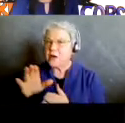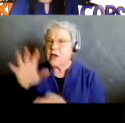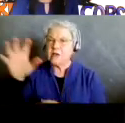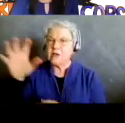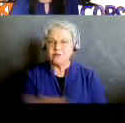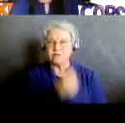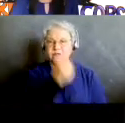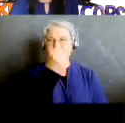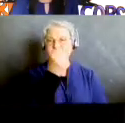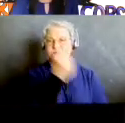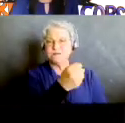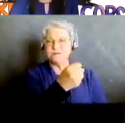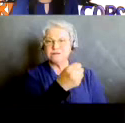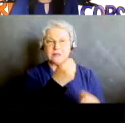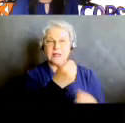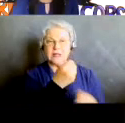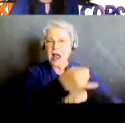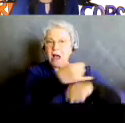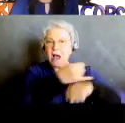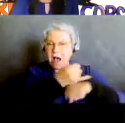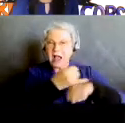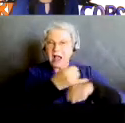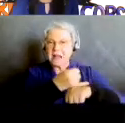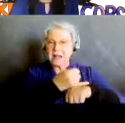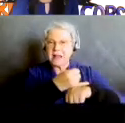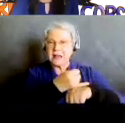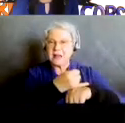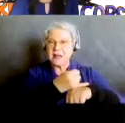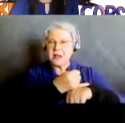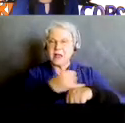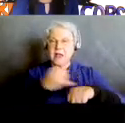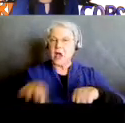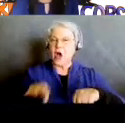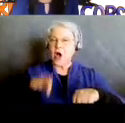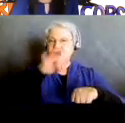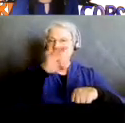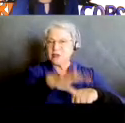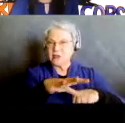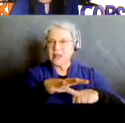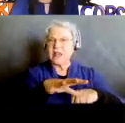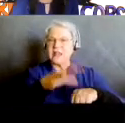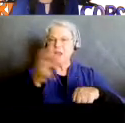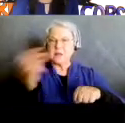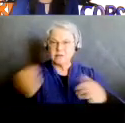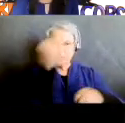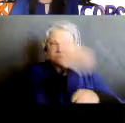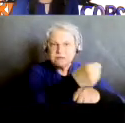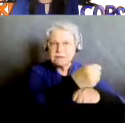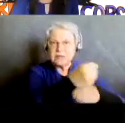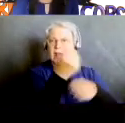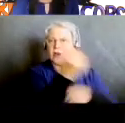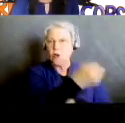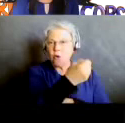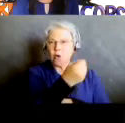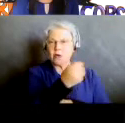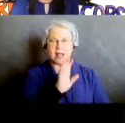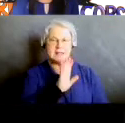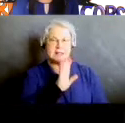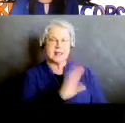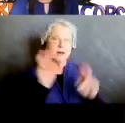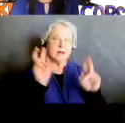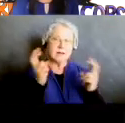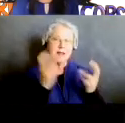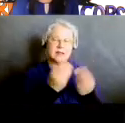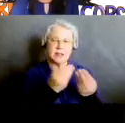nearly 7 years on Manus Island by the Australian state as part of its Pacific solution. So similar to